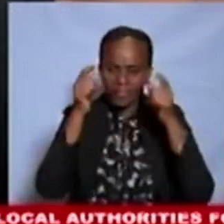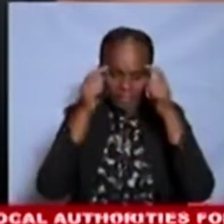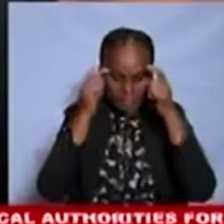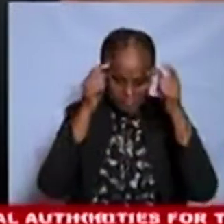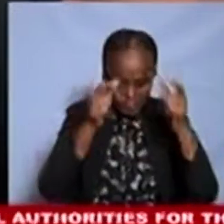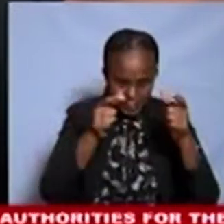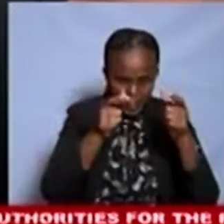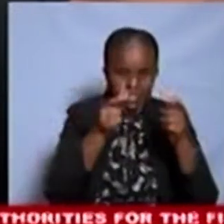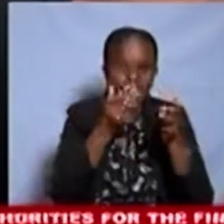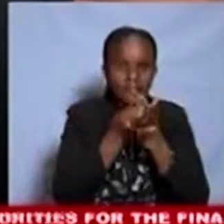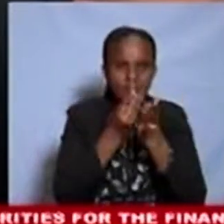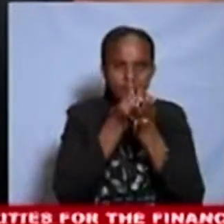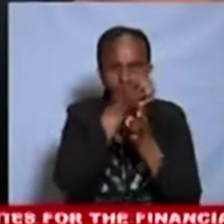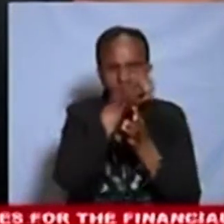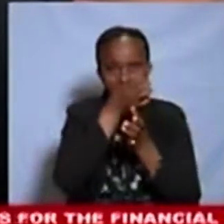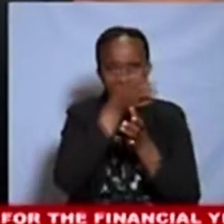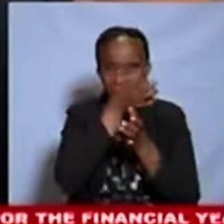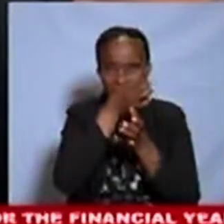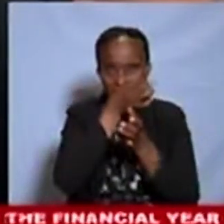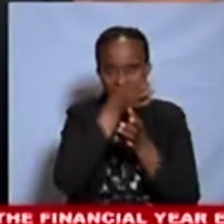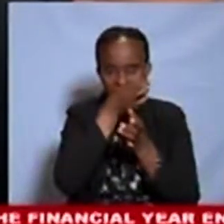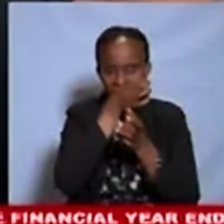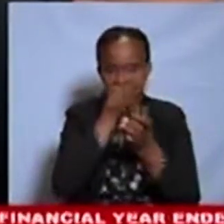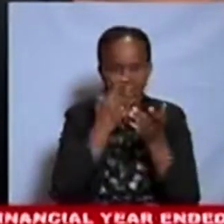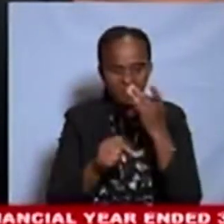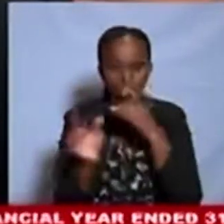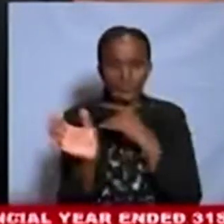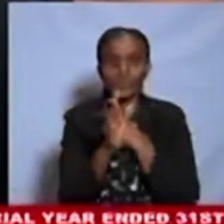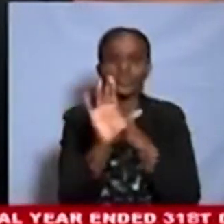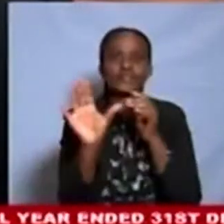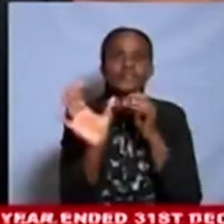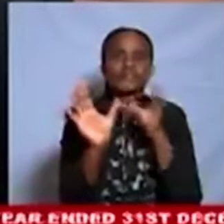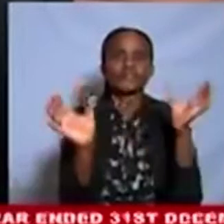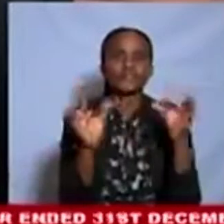over the money, what belongs to the council?